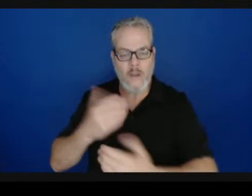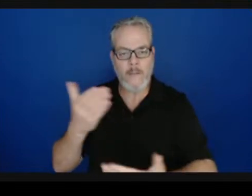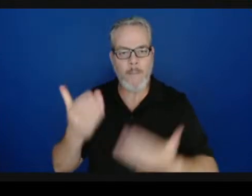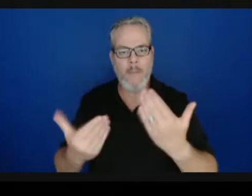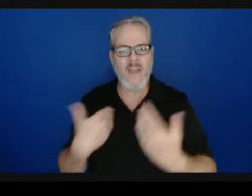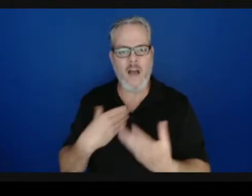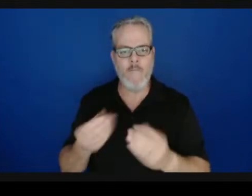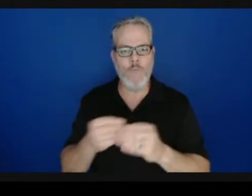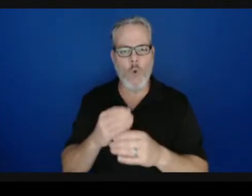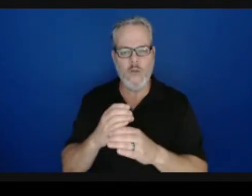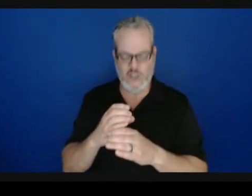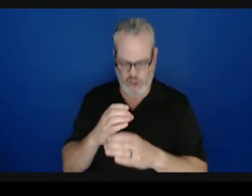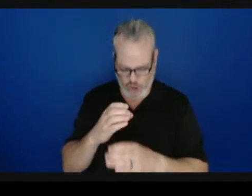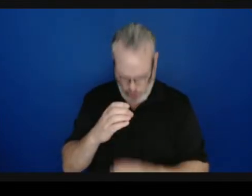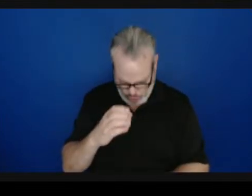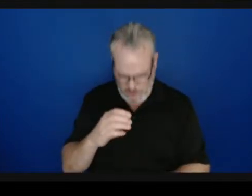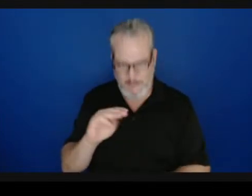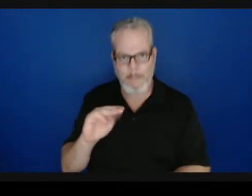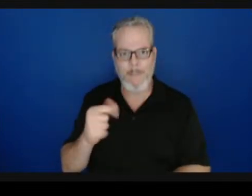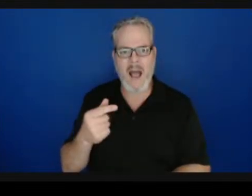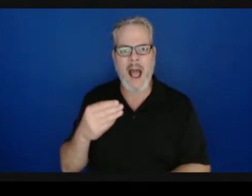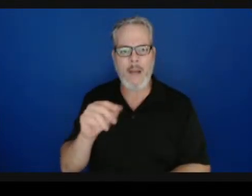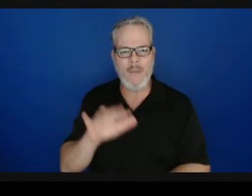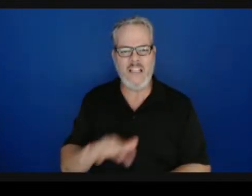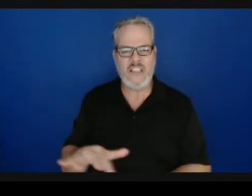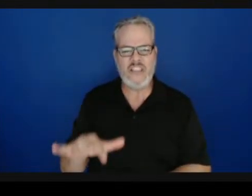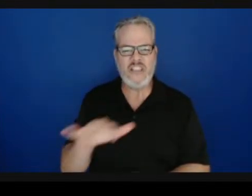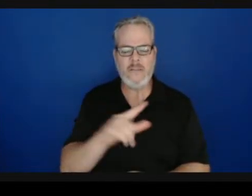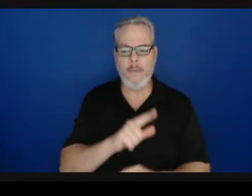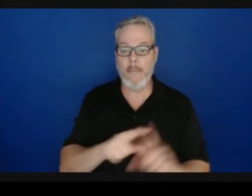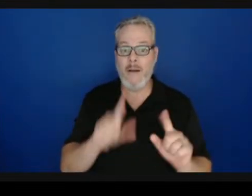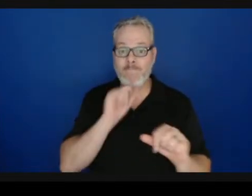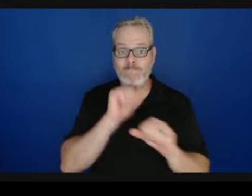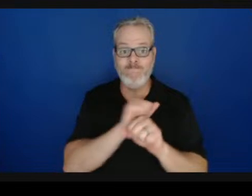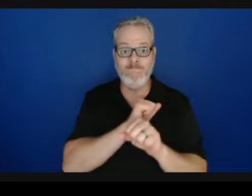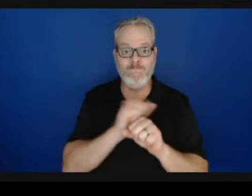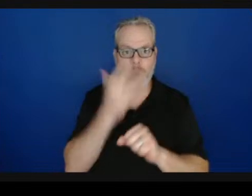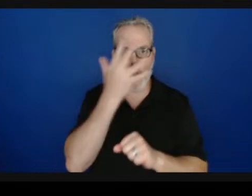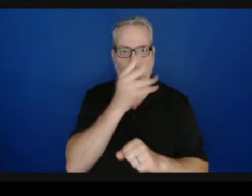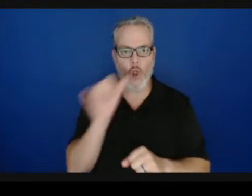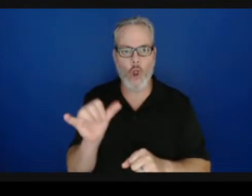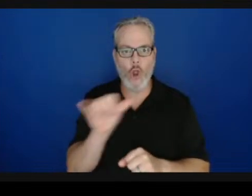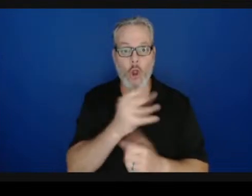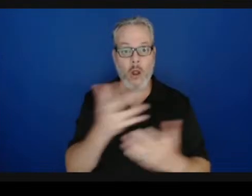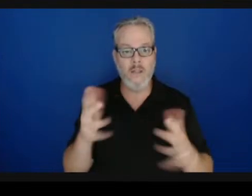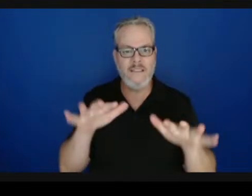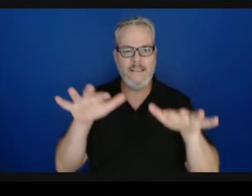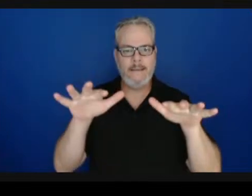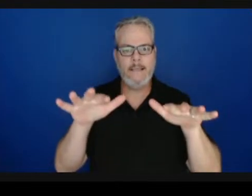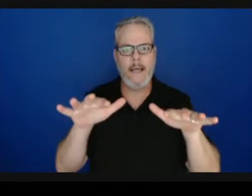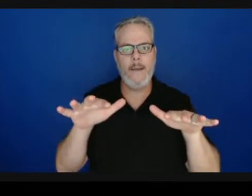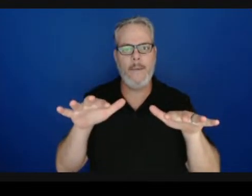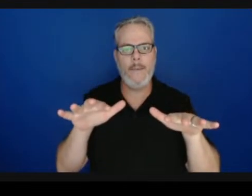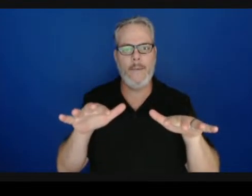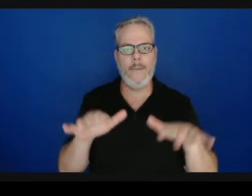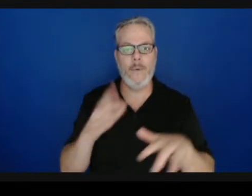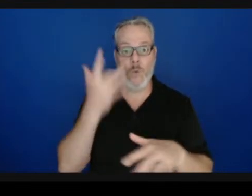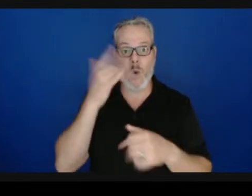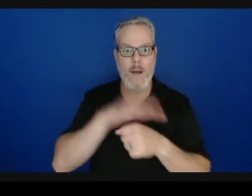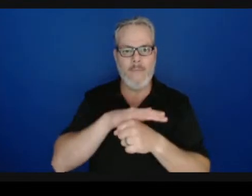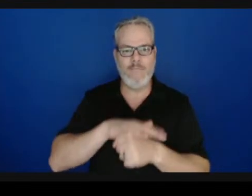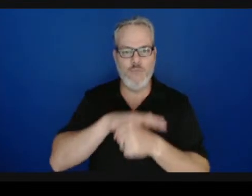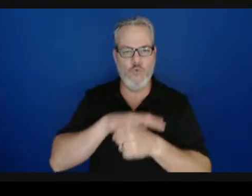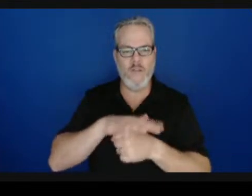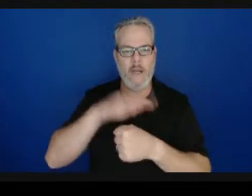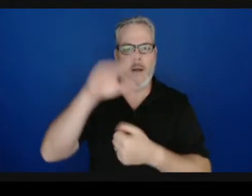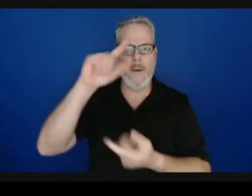like that yet. It looks like it's just moving a little bit and settling in some ways, but it could be because pressure is coming. And so we'll wait and see what happens